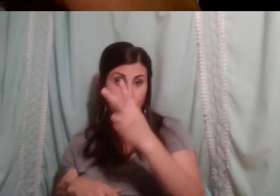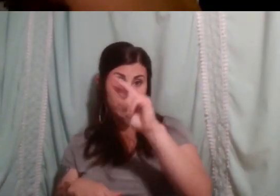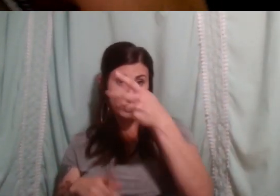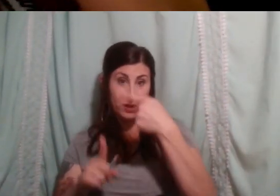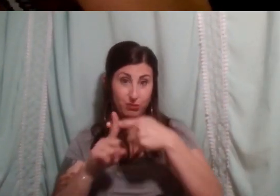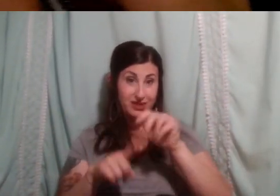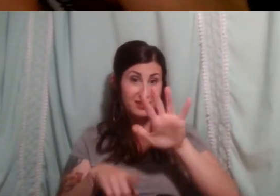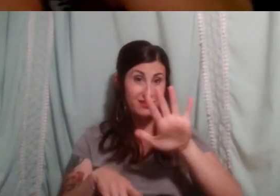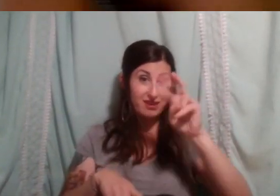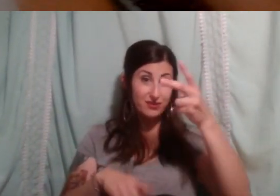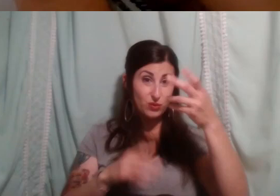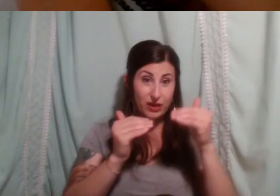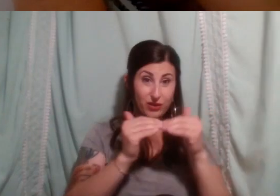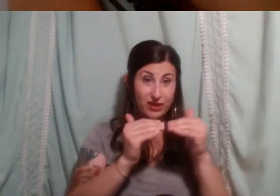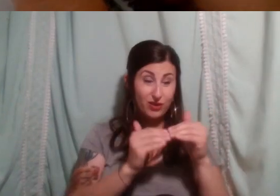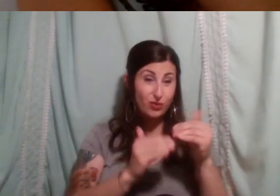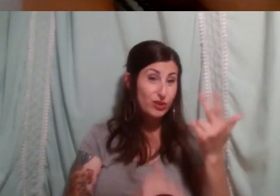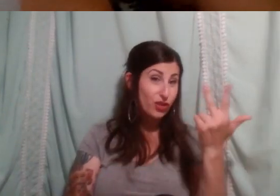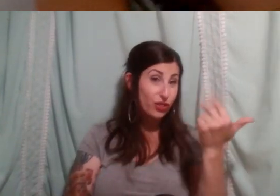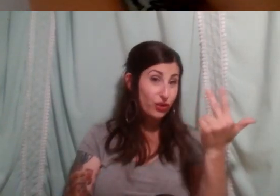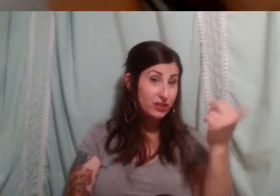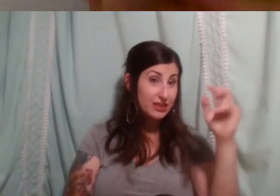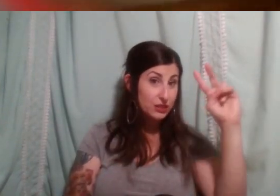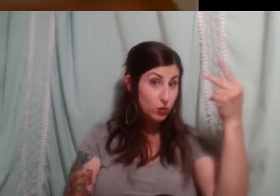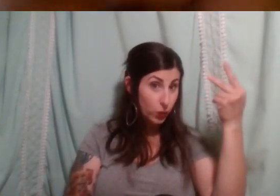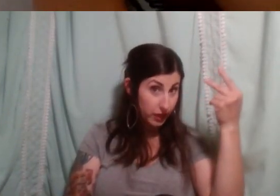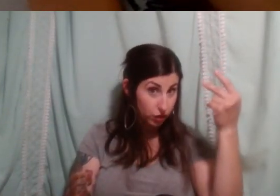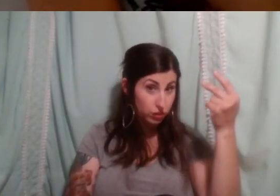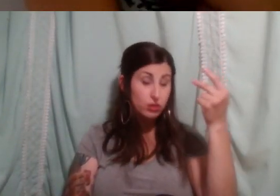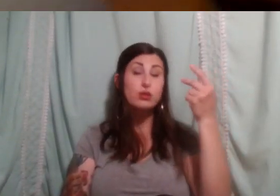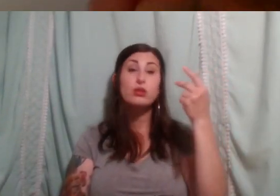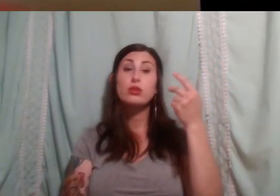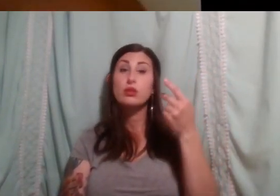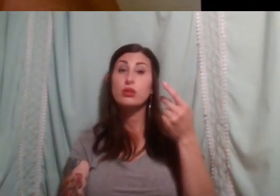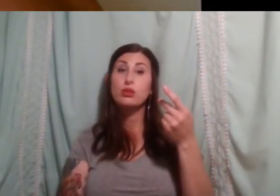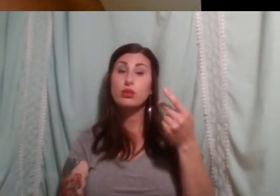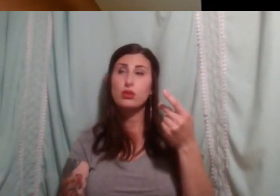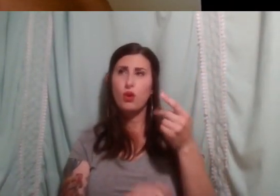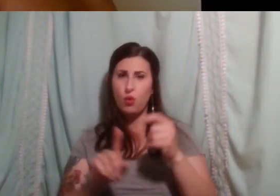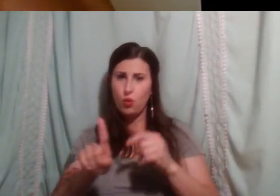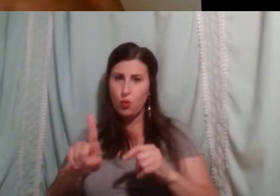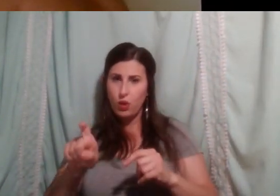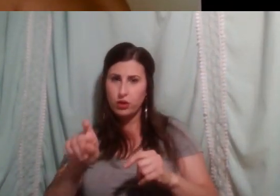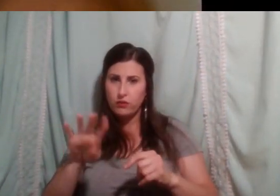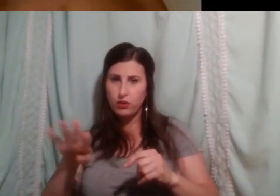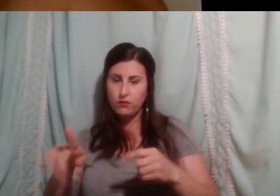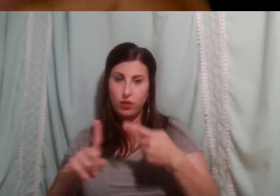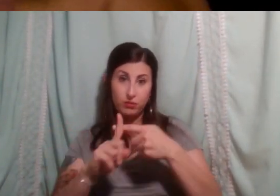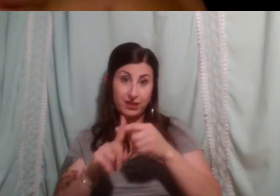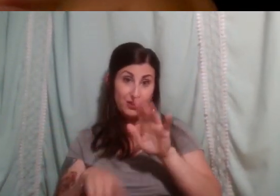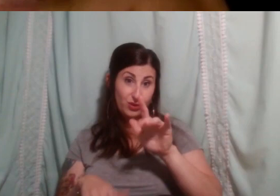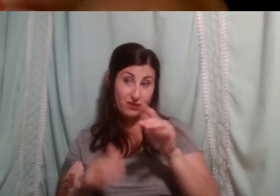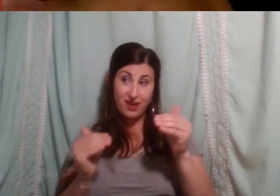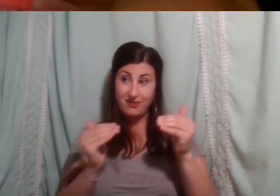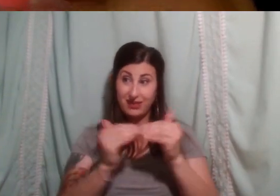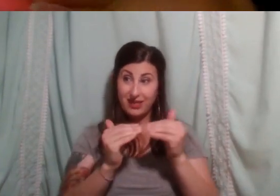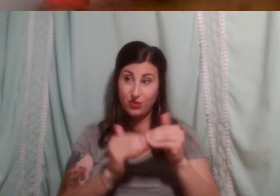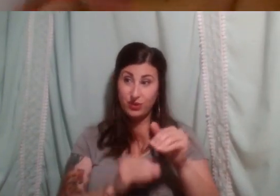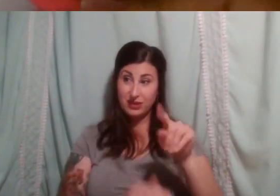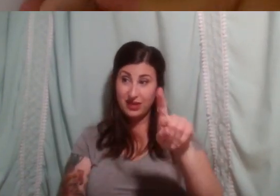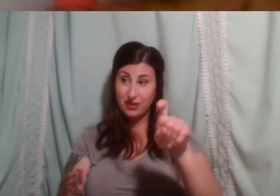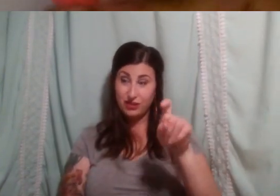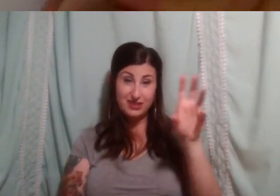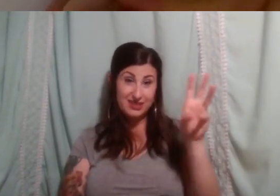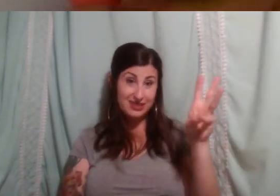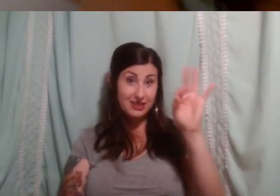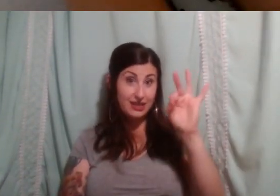squared plus 5 squared equals 13 squared. So 144 plus 25